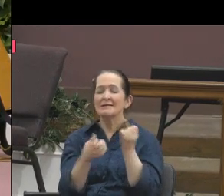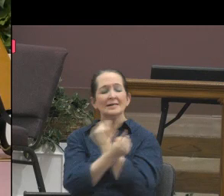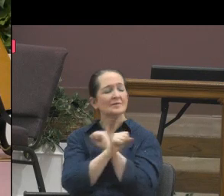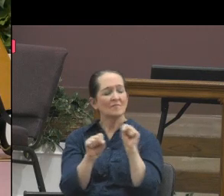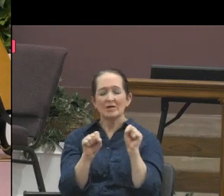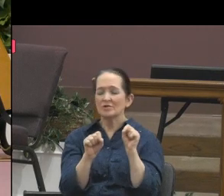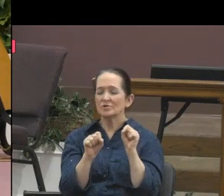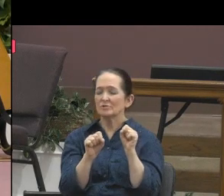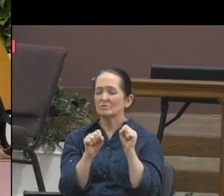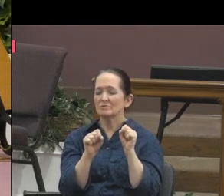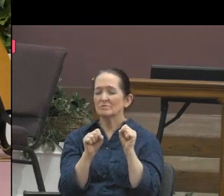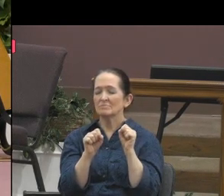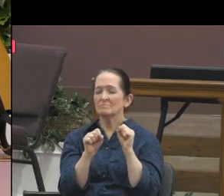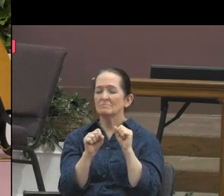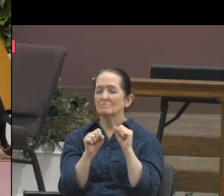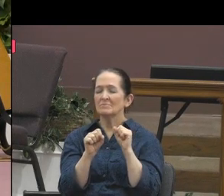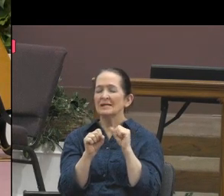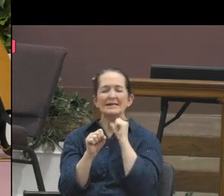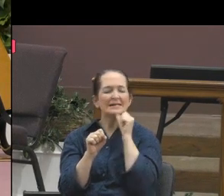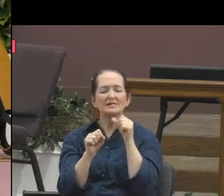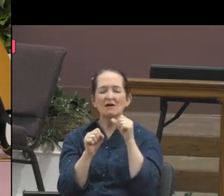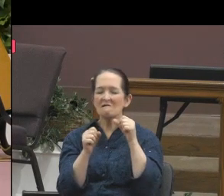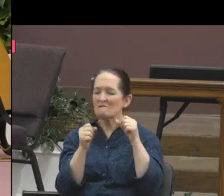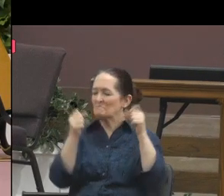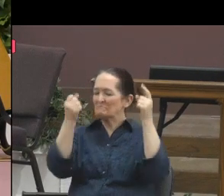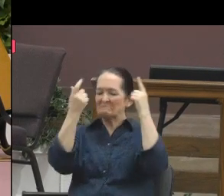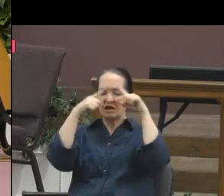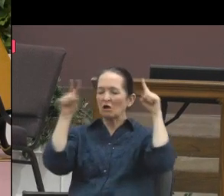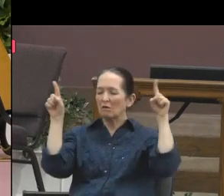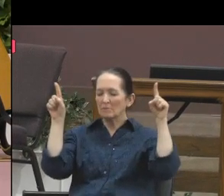Salvation is not an accomplishment.